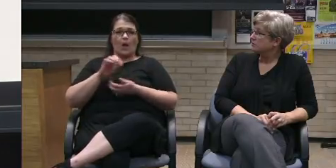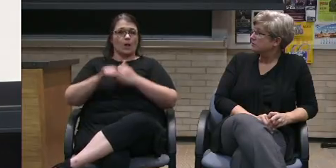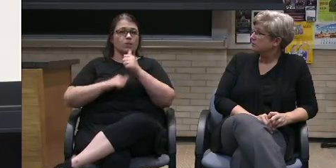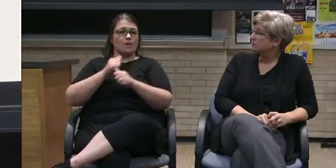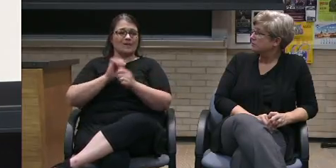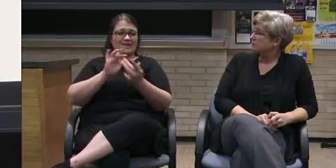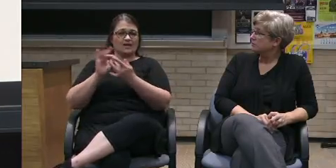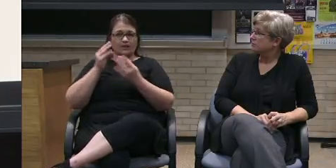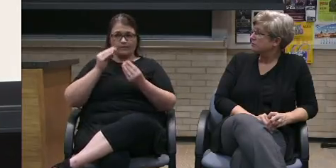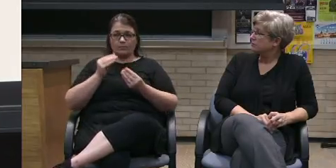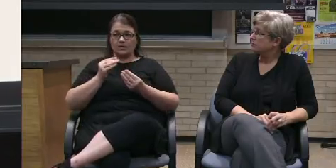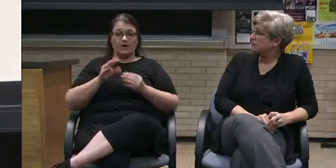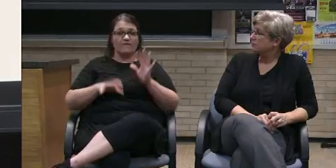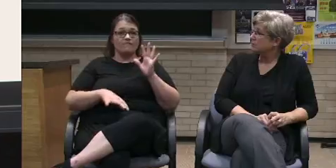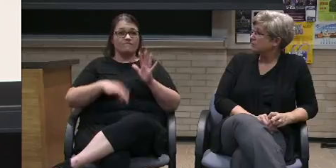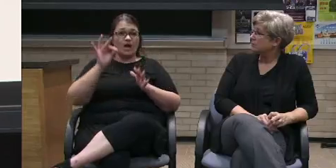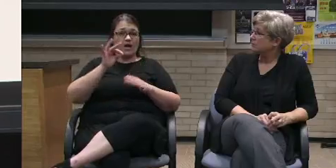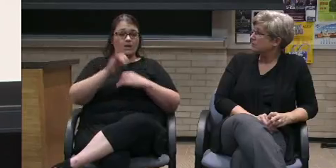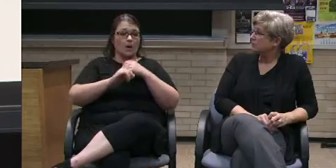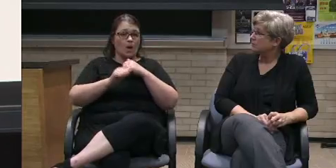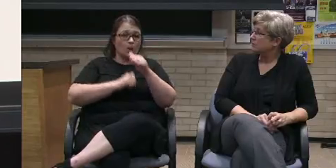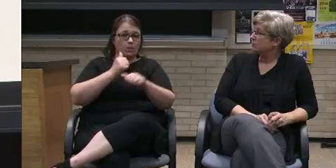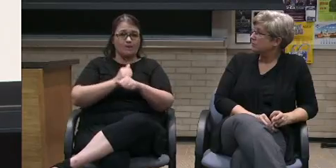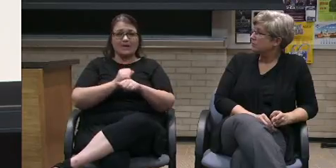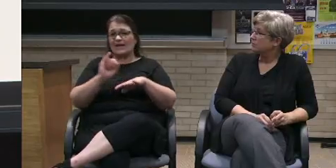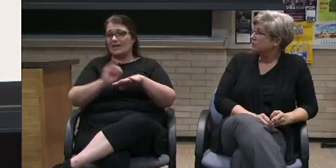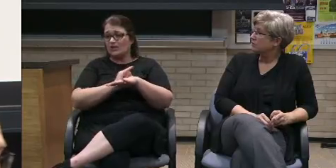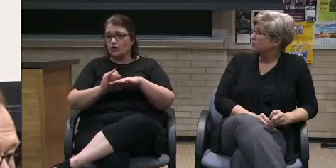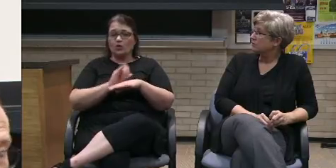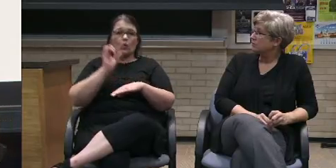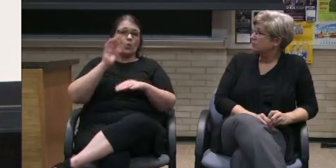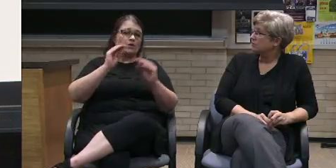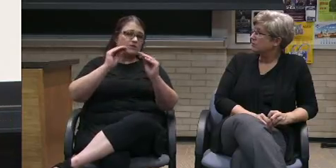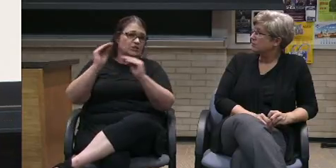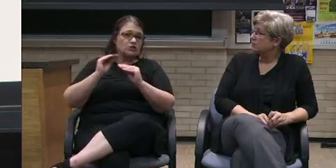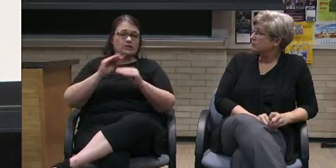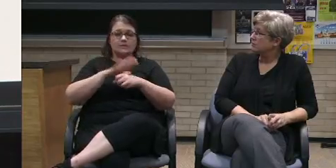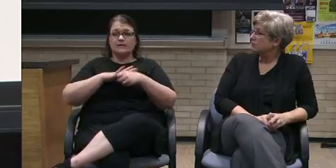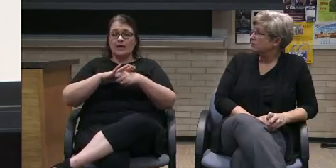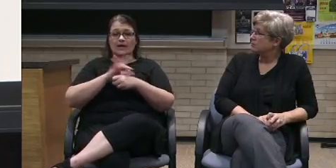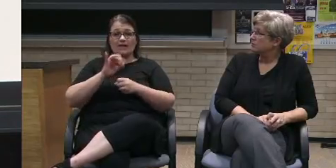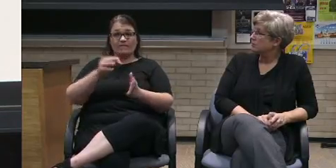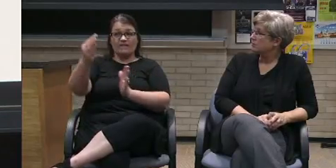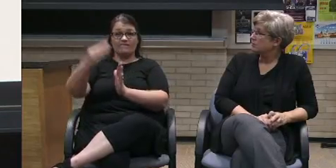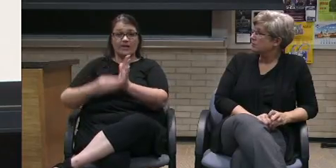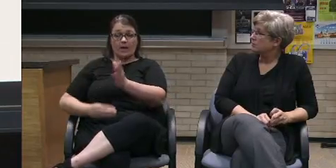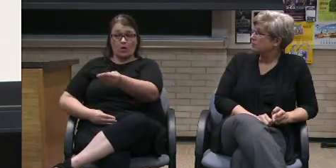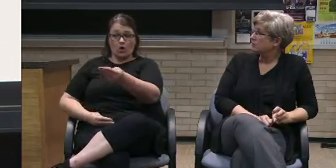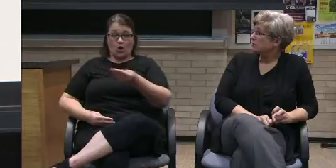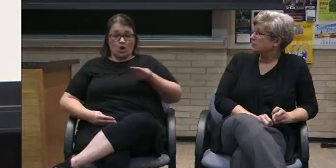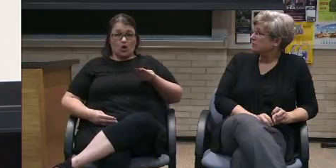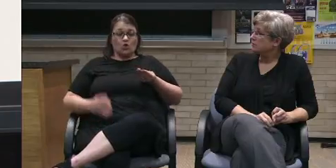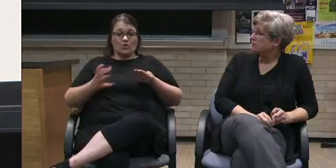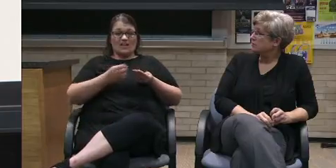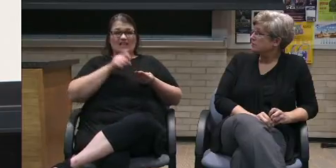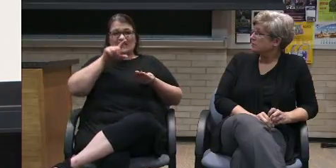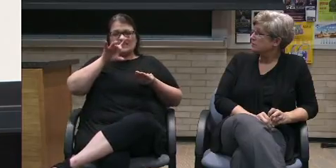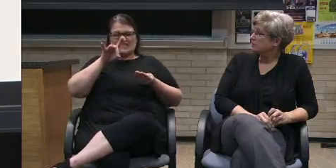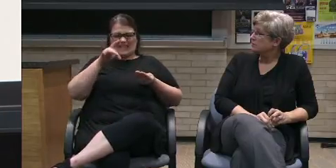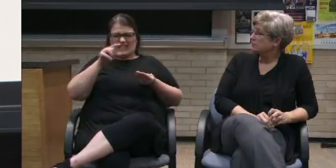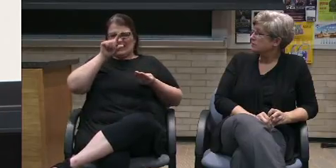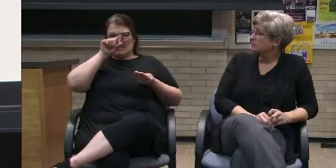out. Find an alum at your internship site or at your student teaching site. If they fill out this information, they get a sticky eagle